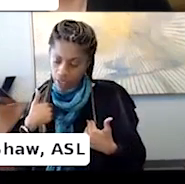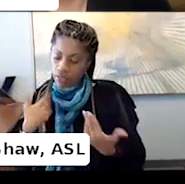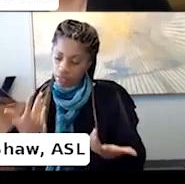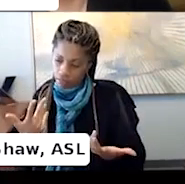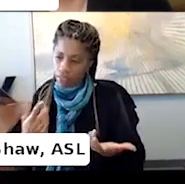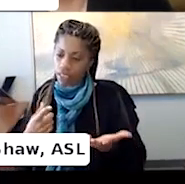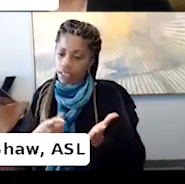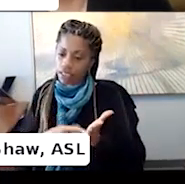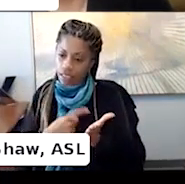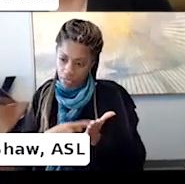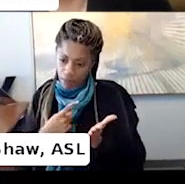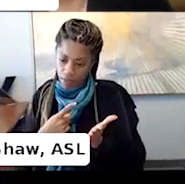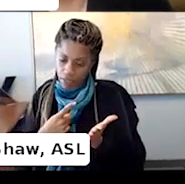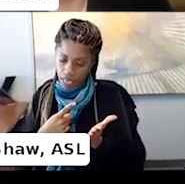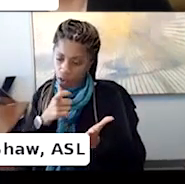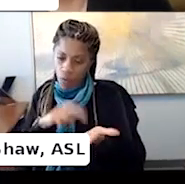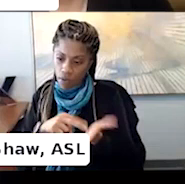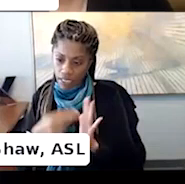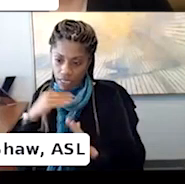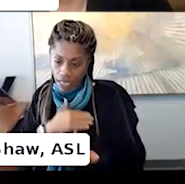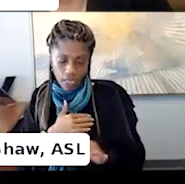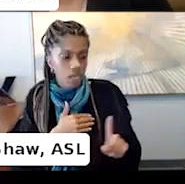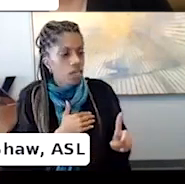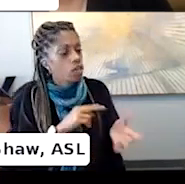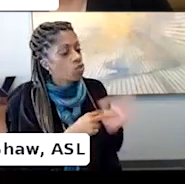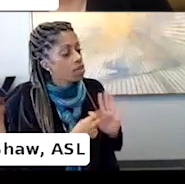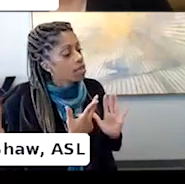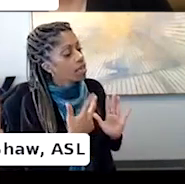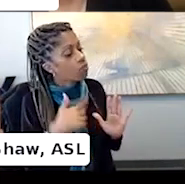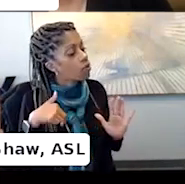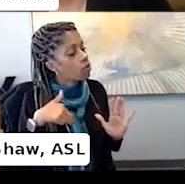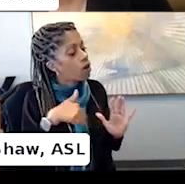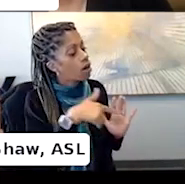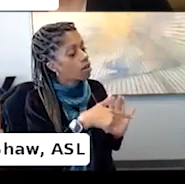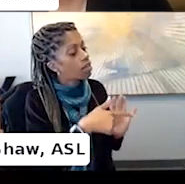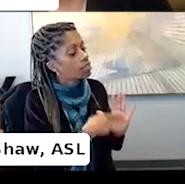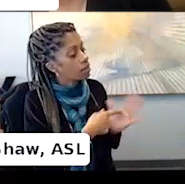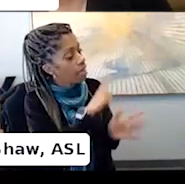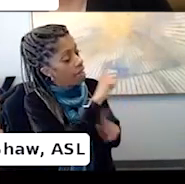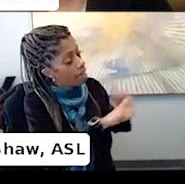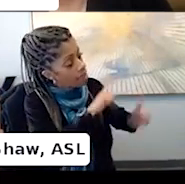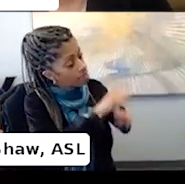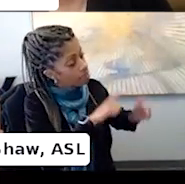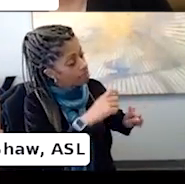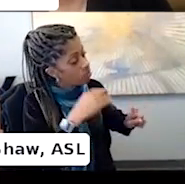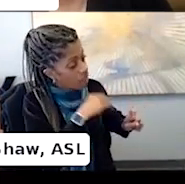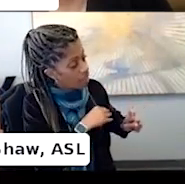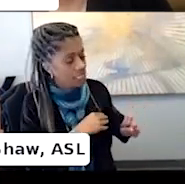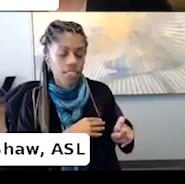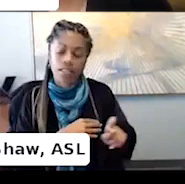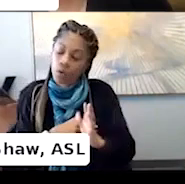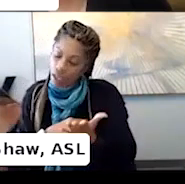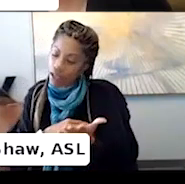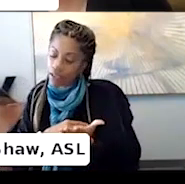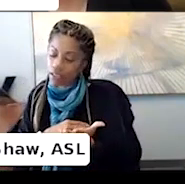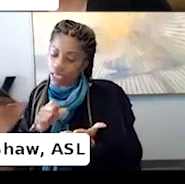questions you ask make me uncomfortable. Like when we go on our walks, some of the questions I might ask. Yeah, but you know what? I feel it's really special that you and I